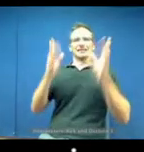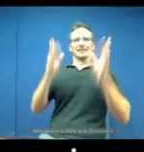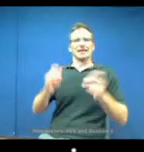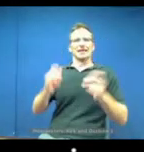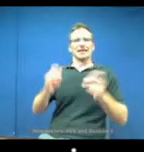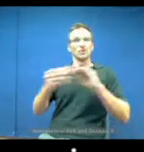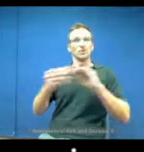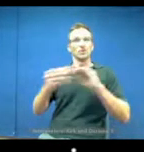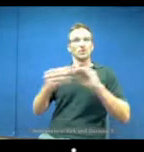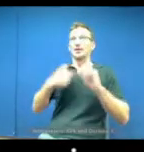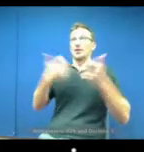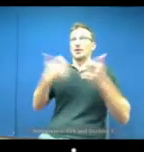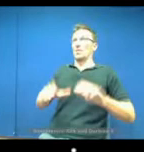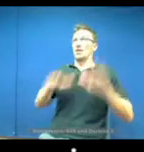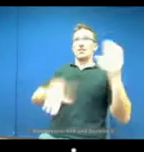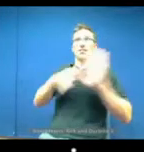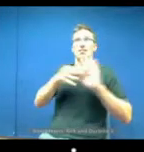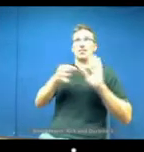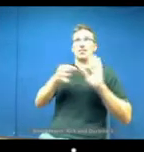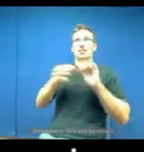couldn't force her.